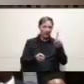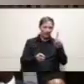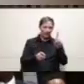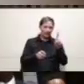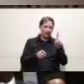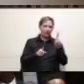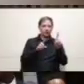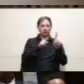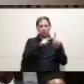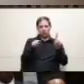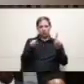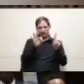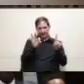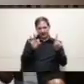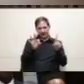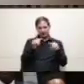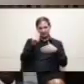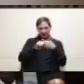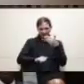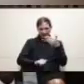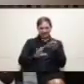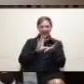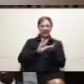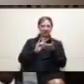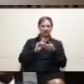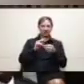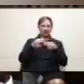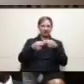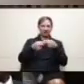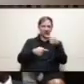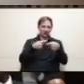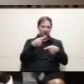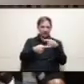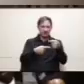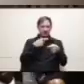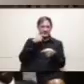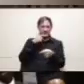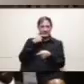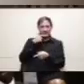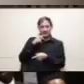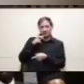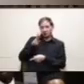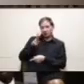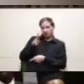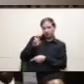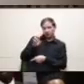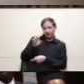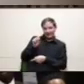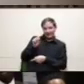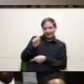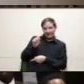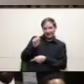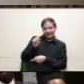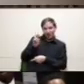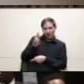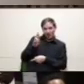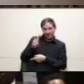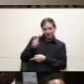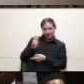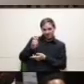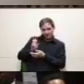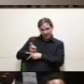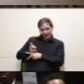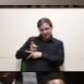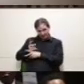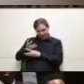month to 3 months cash coverage, which means that there are no reserve to cover on month expenditure, whilst